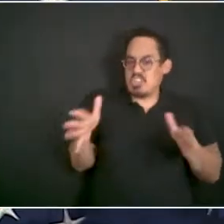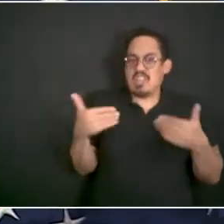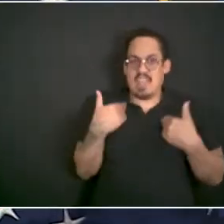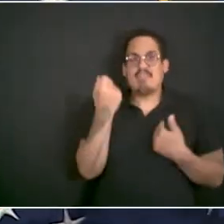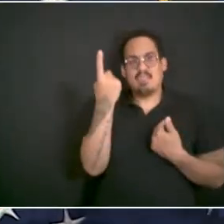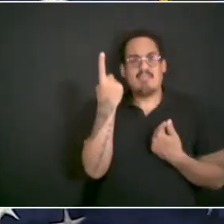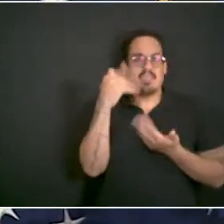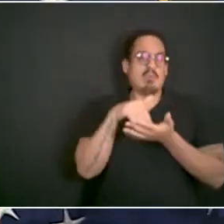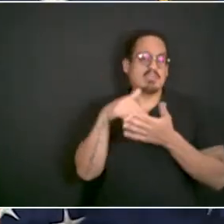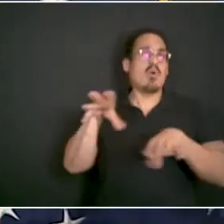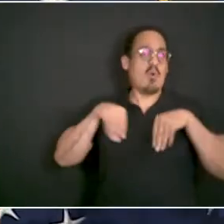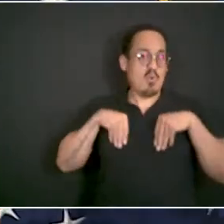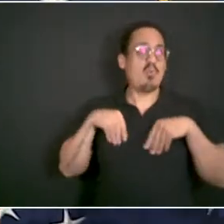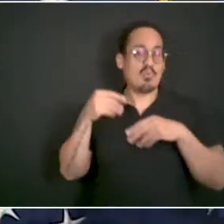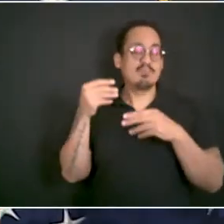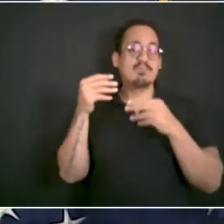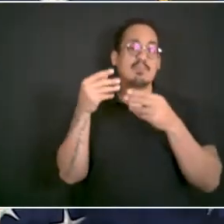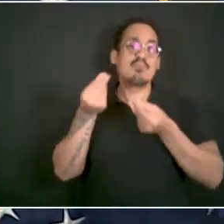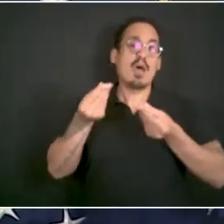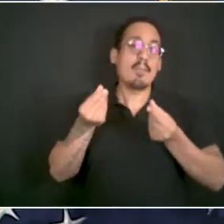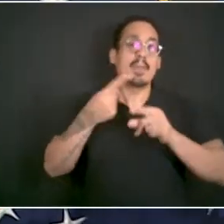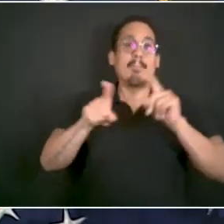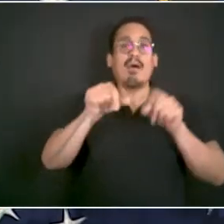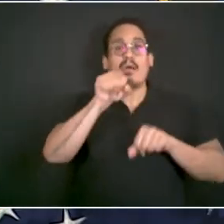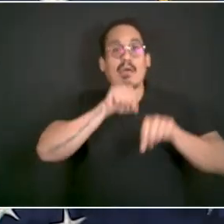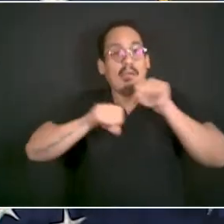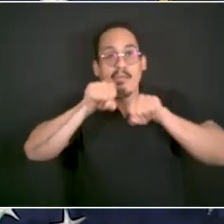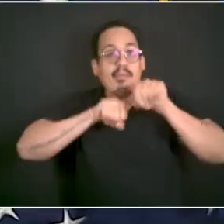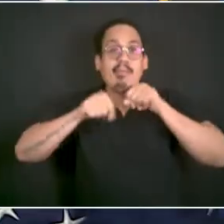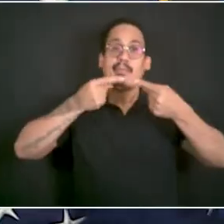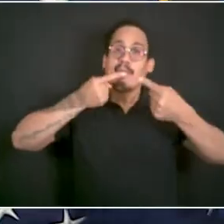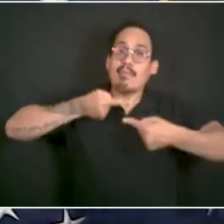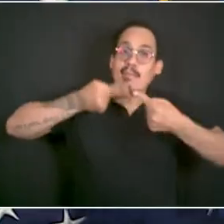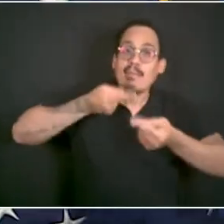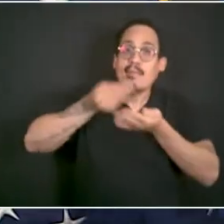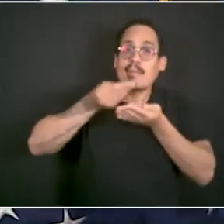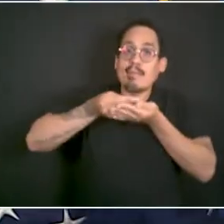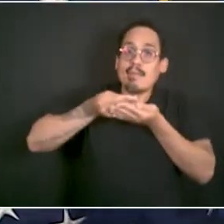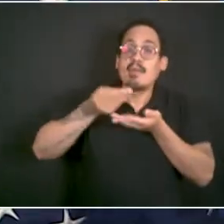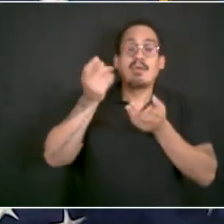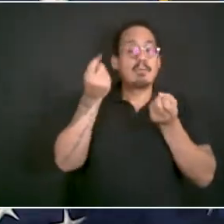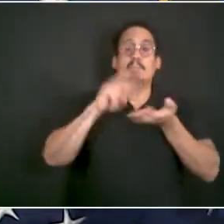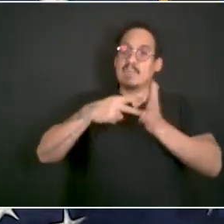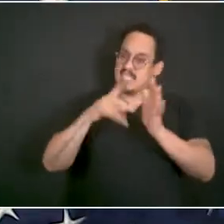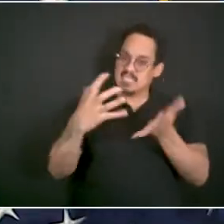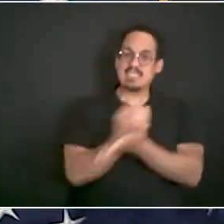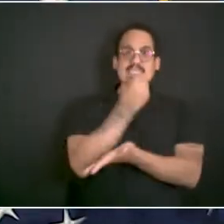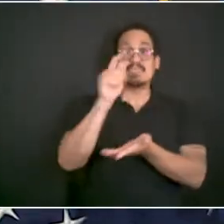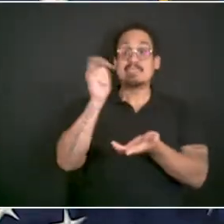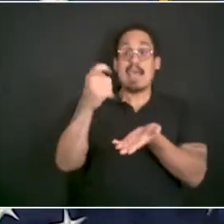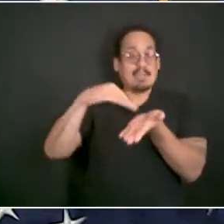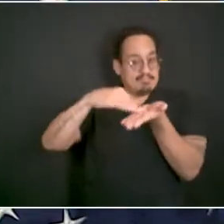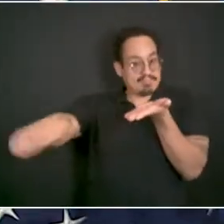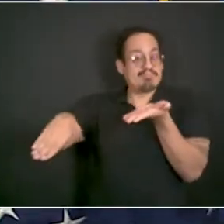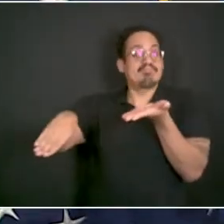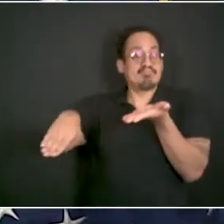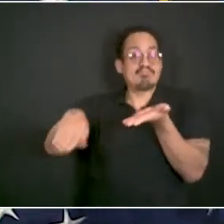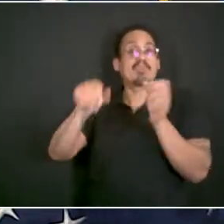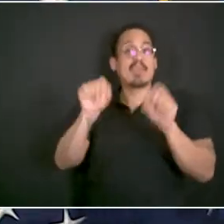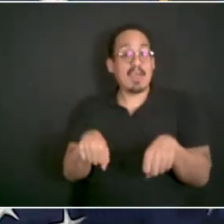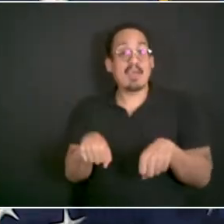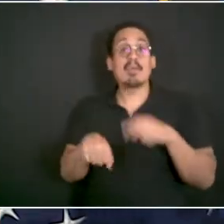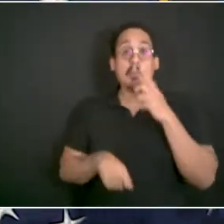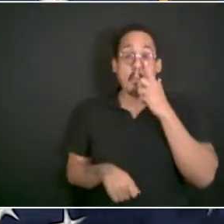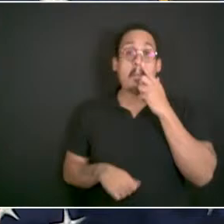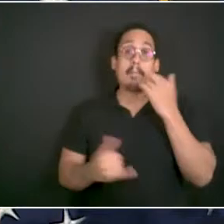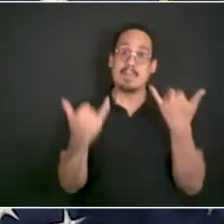a combat era, make sure you get your tax relief. So this is what we're being led with Councilmember Carr on in Intro 740, where